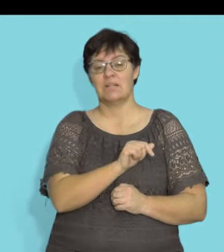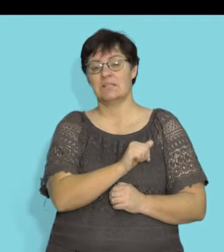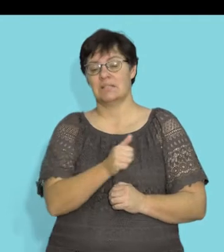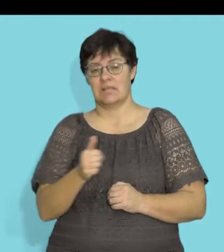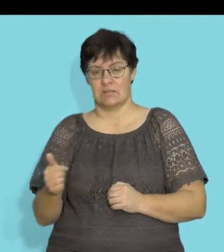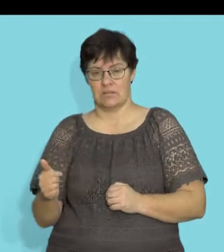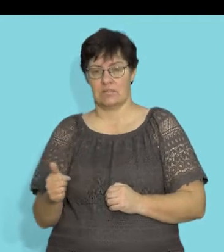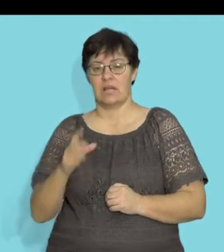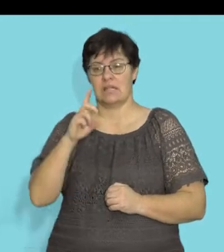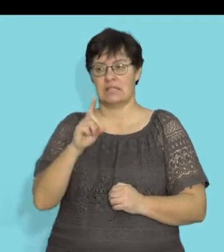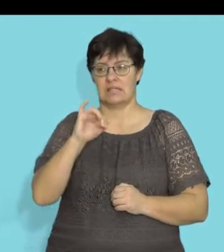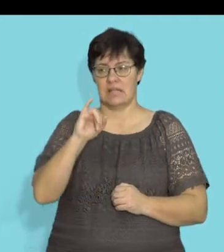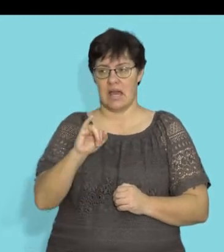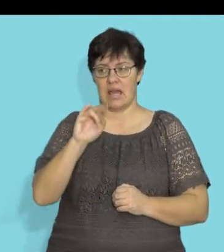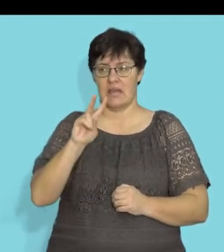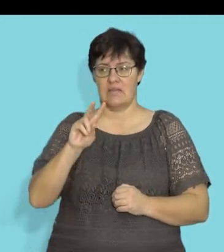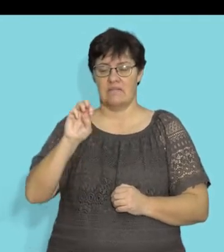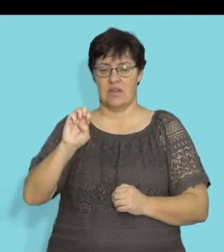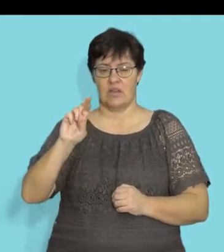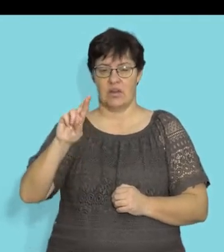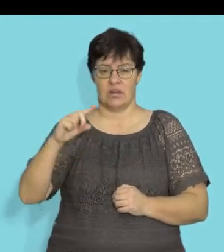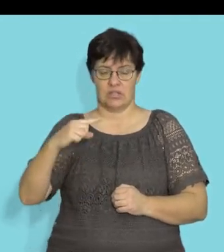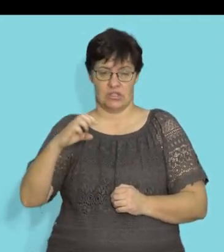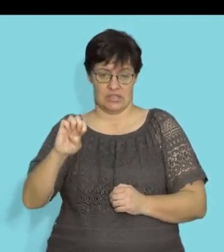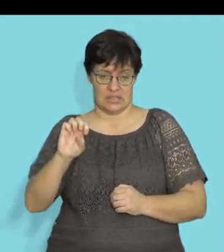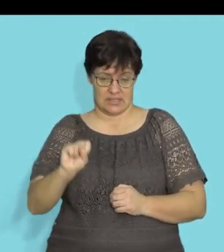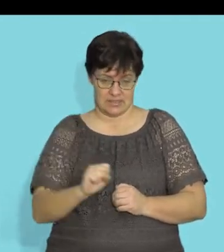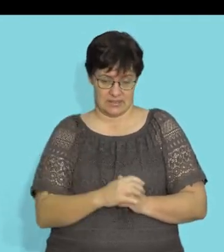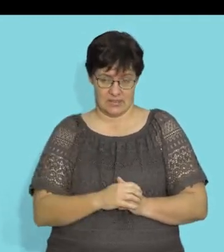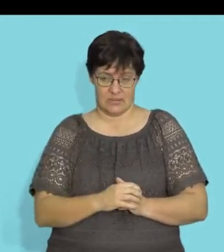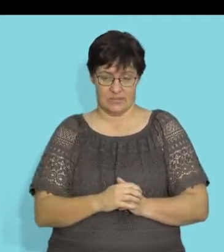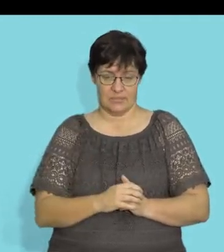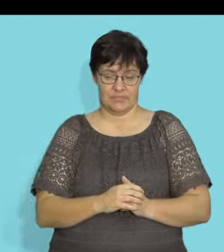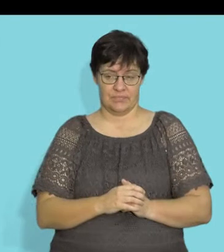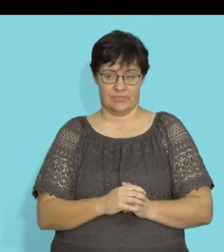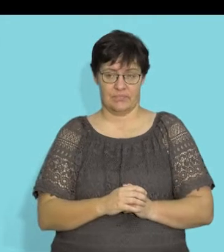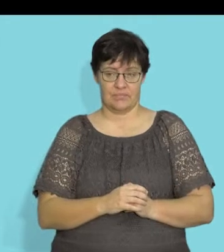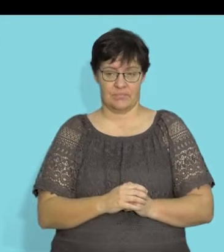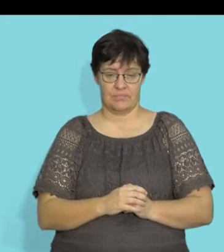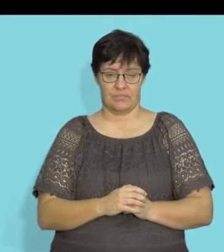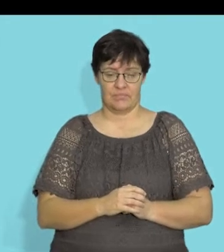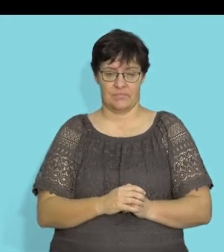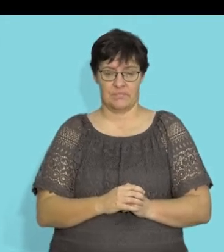sequence diverges. So I'm going to say the sequence